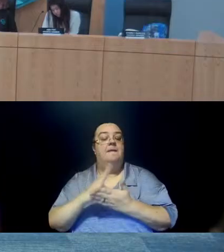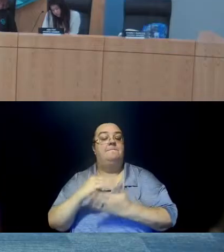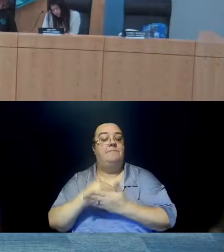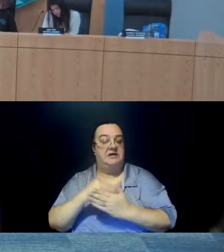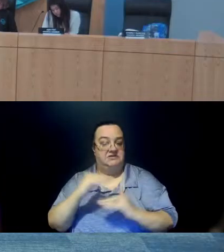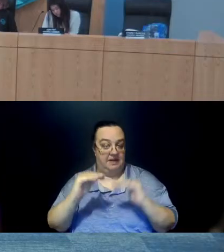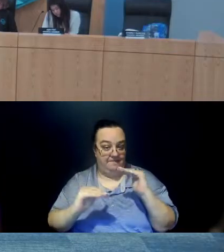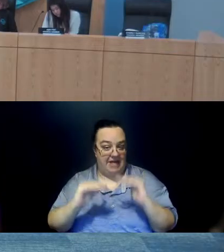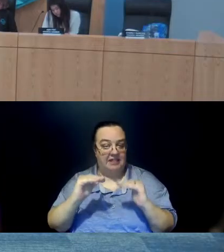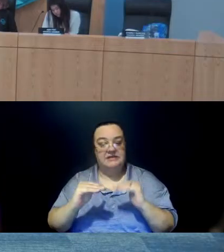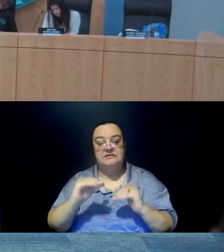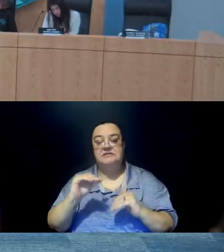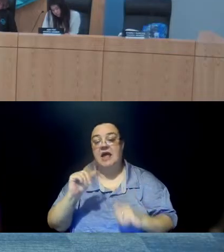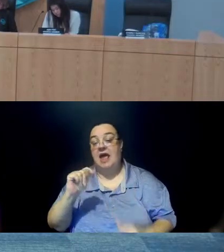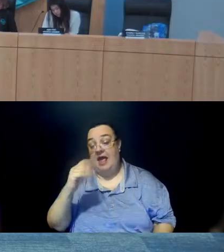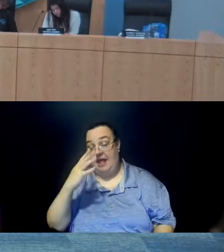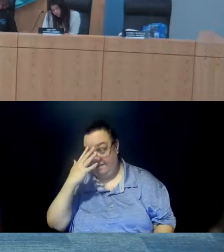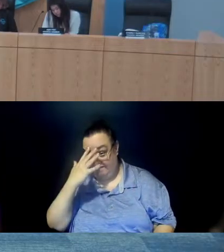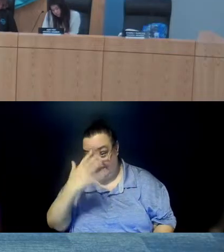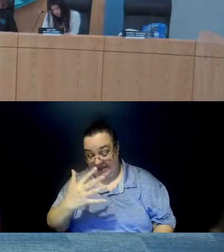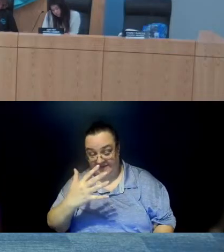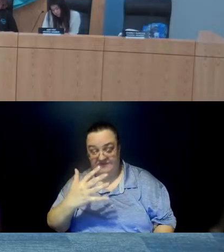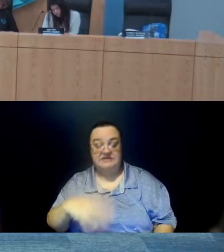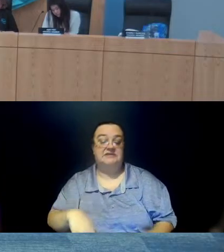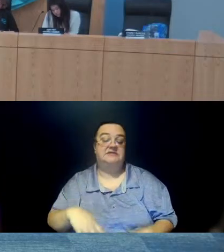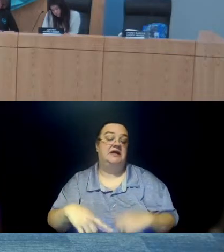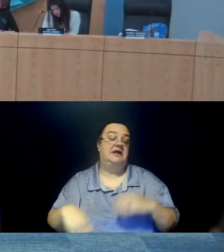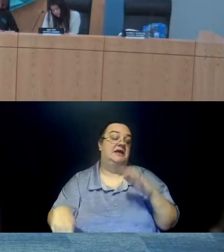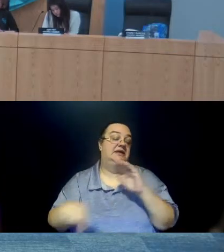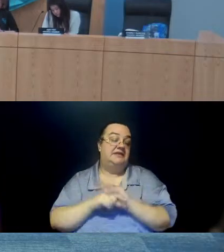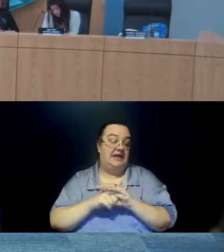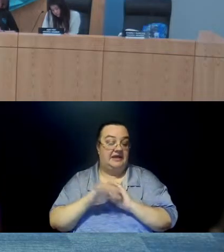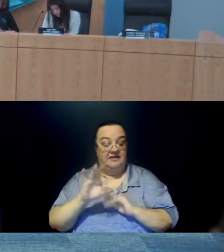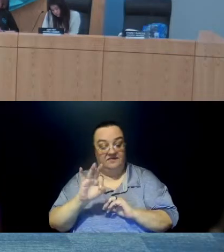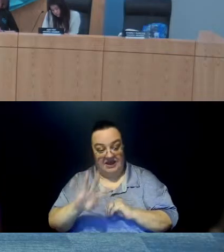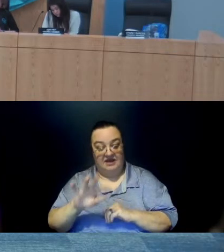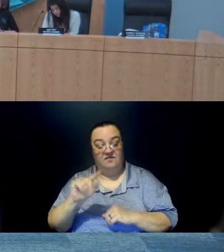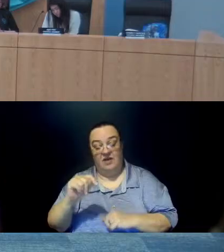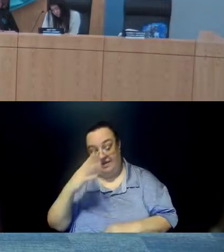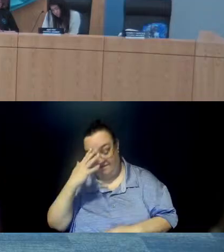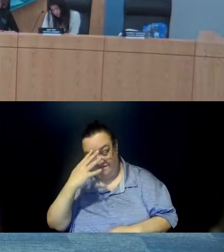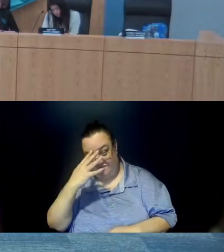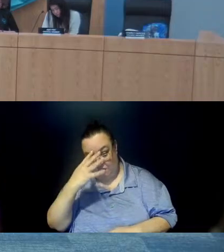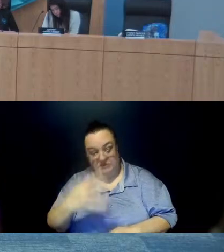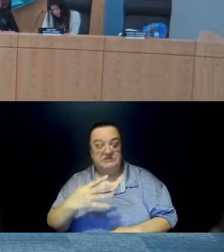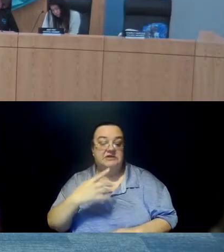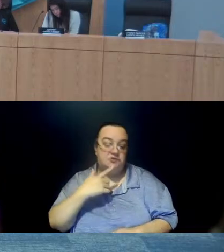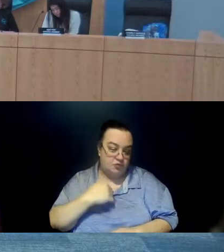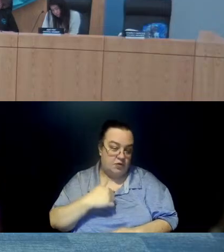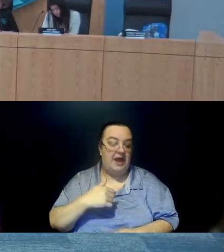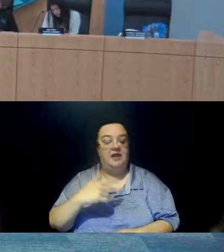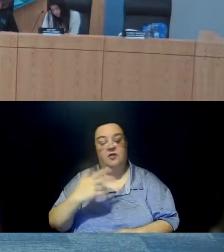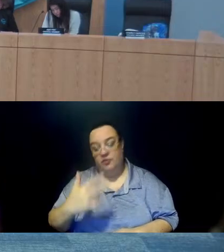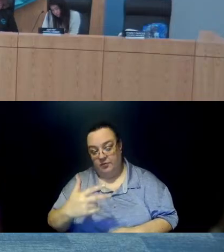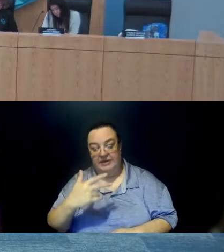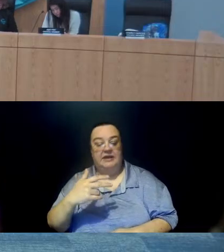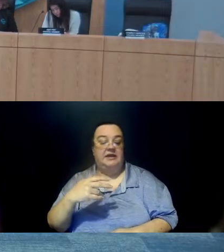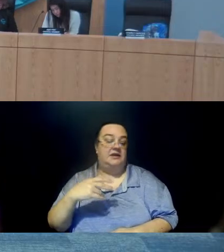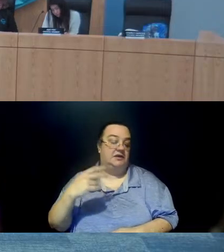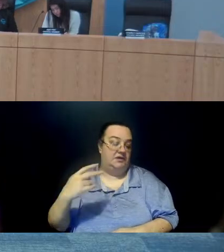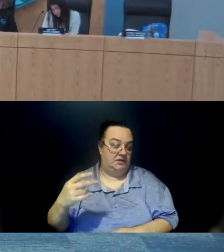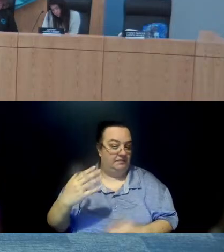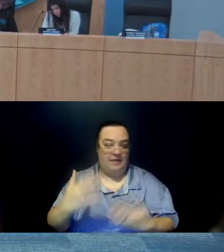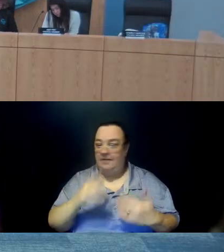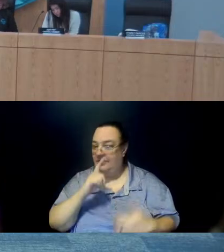5 cents, negative 94 at 4 cents, red, 3, 2, probably don't